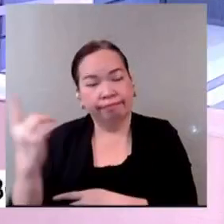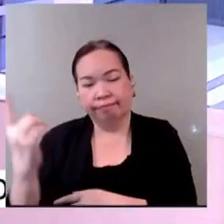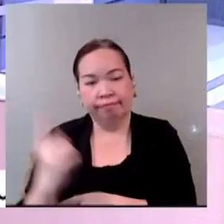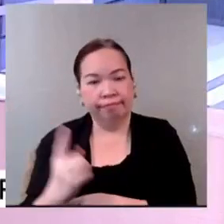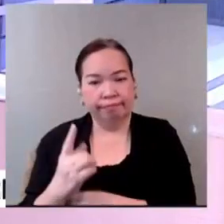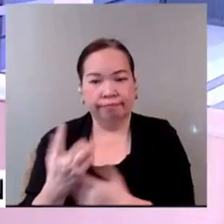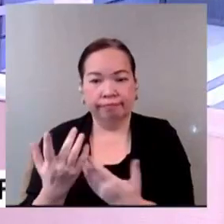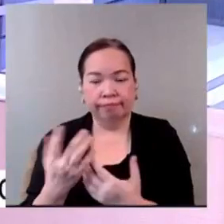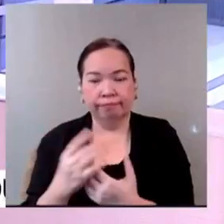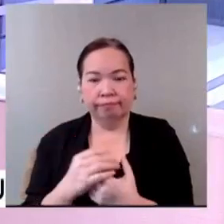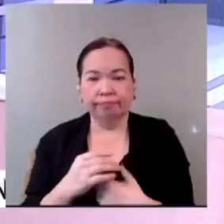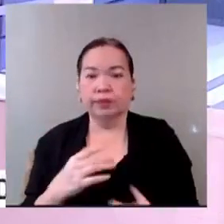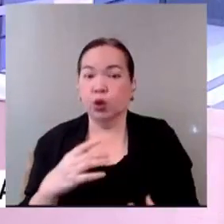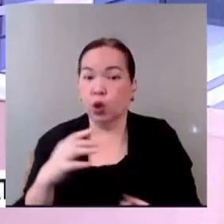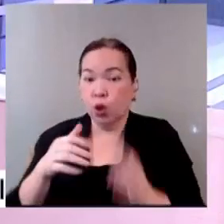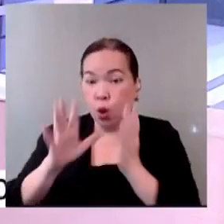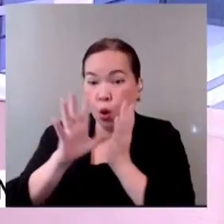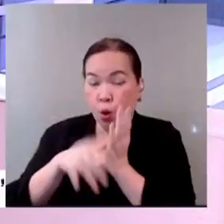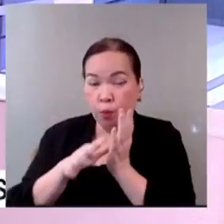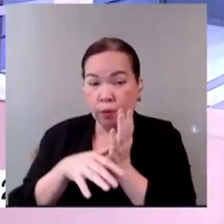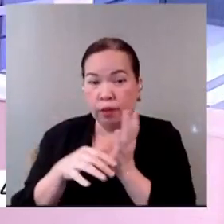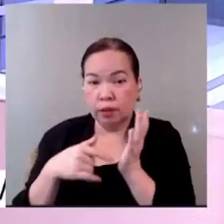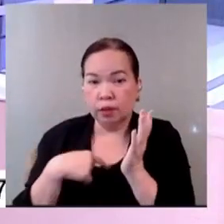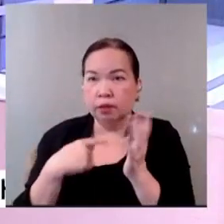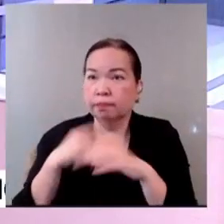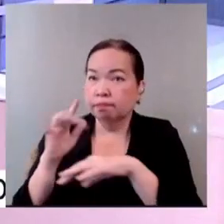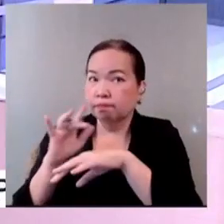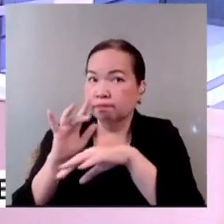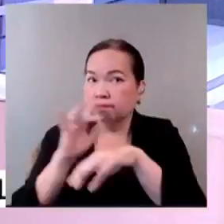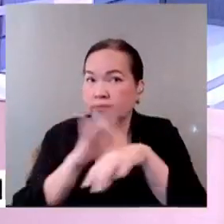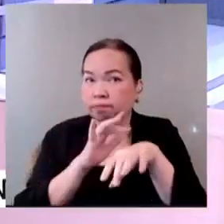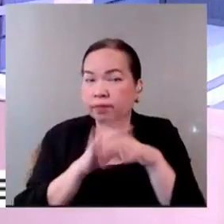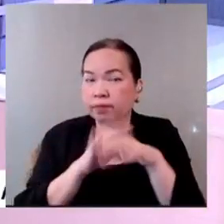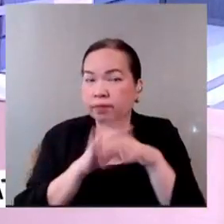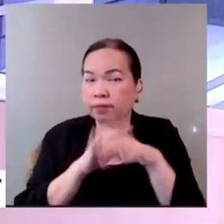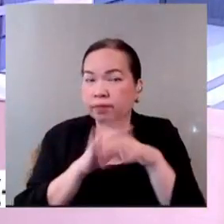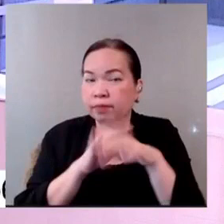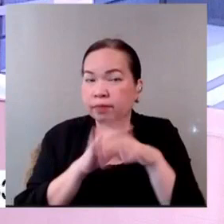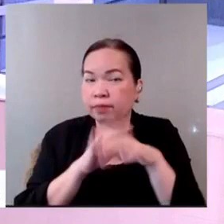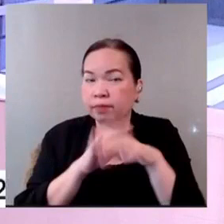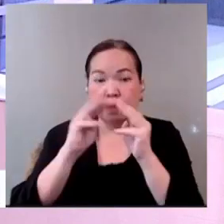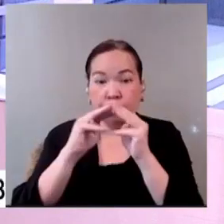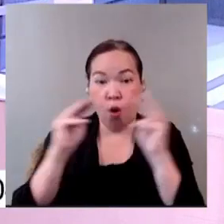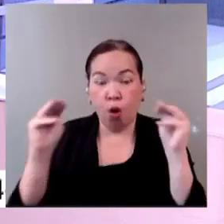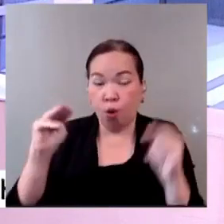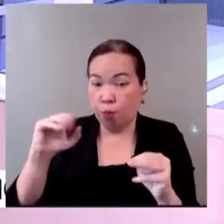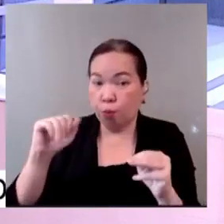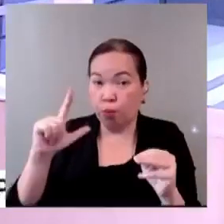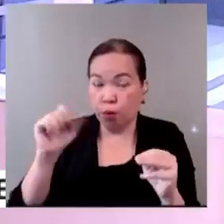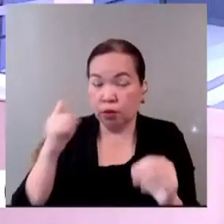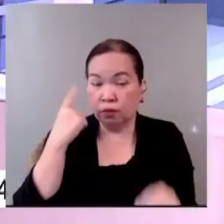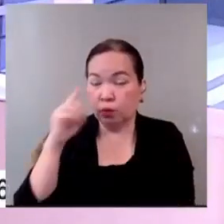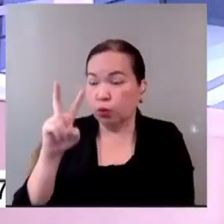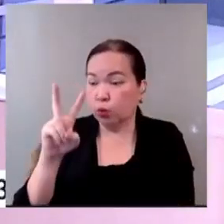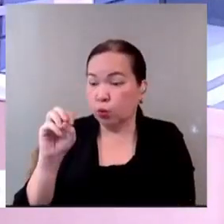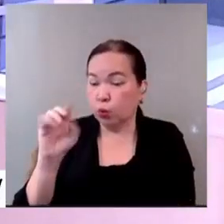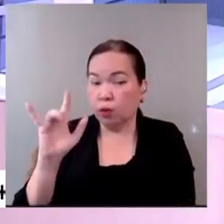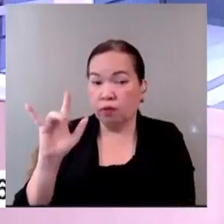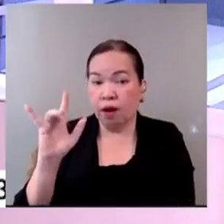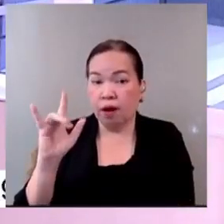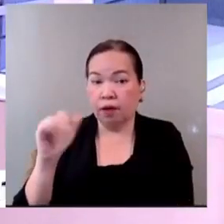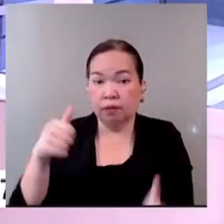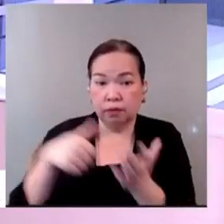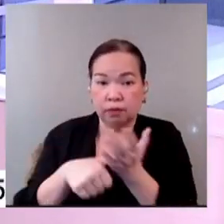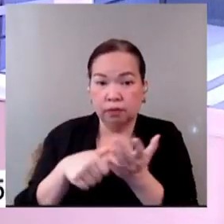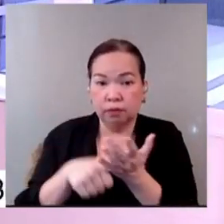The Commission on Elections is set to tap malls for the 2025 midterm polls. It also continues to conduct its Register Anywhere program to entice the public to